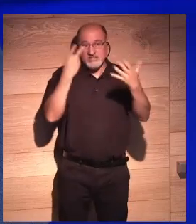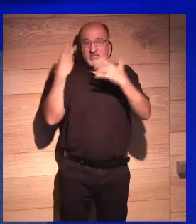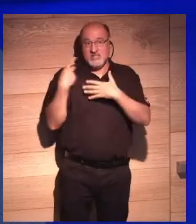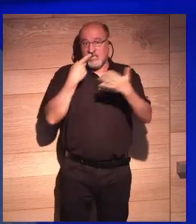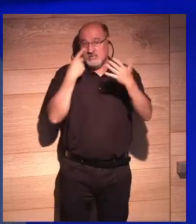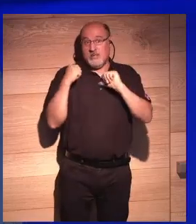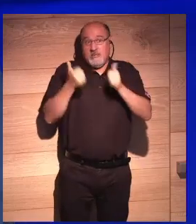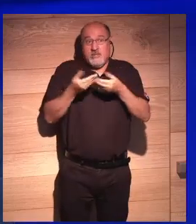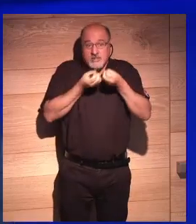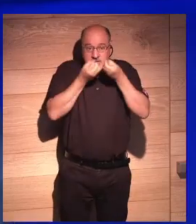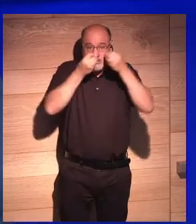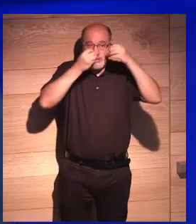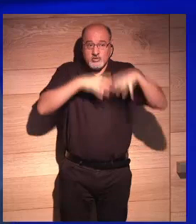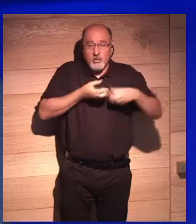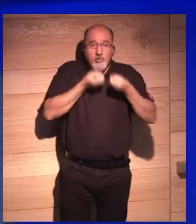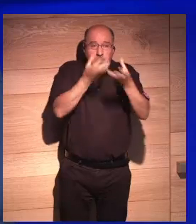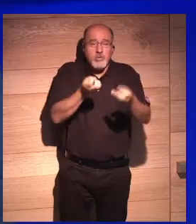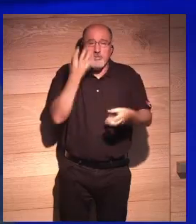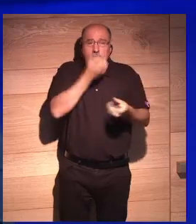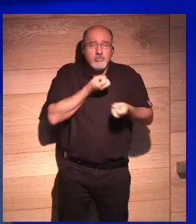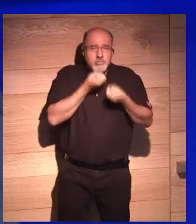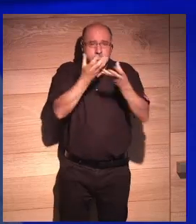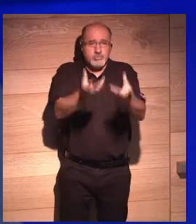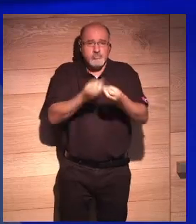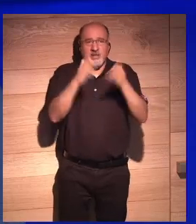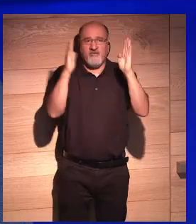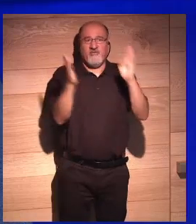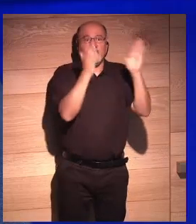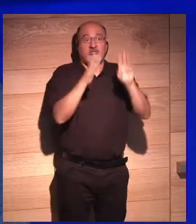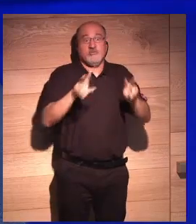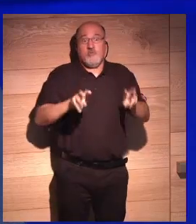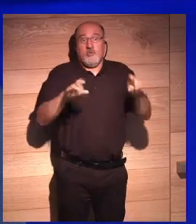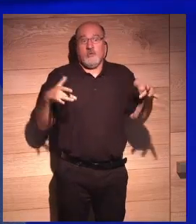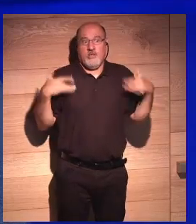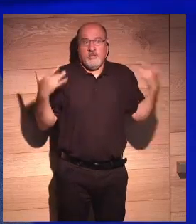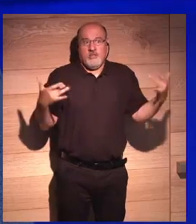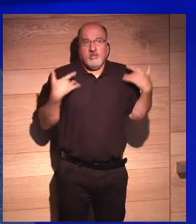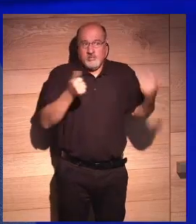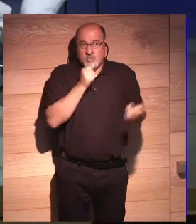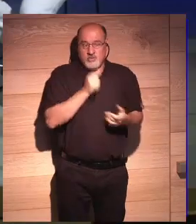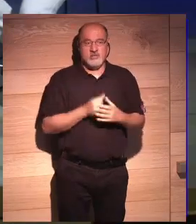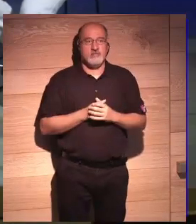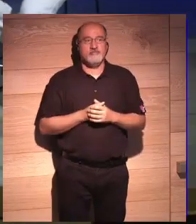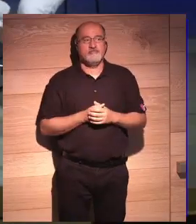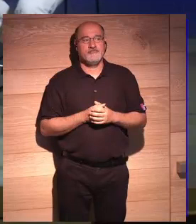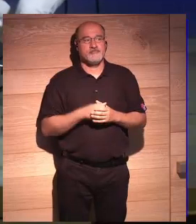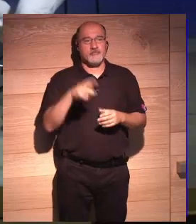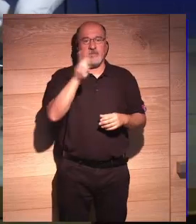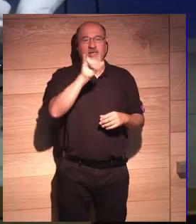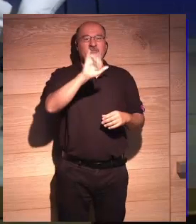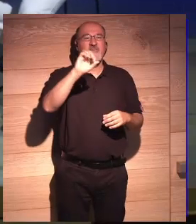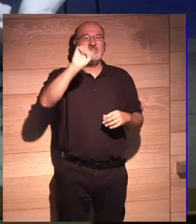tell stories. It has been doing so for 6 or 7 years, and this is at the stage that everything is still to be done